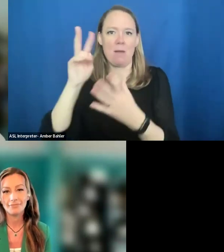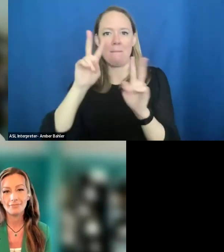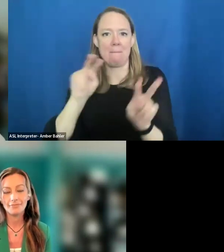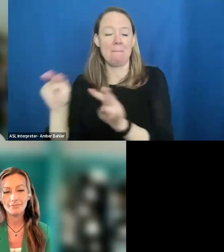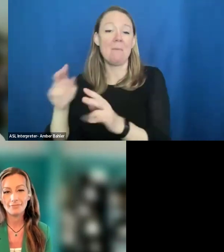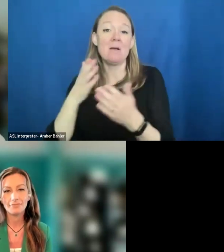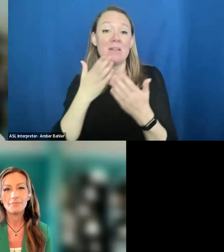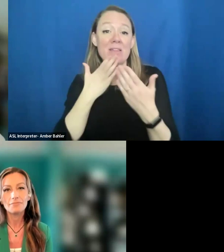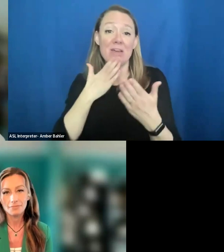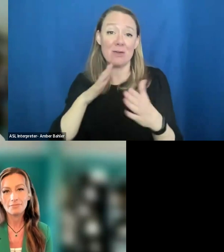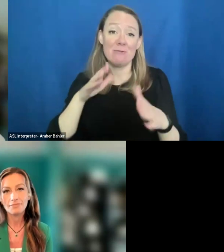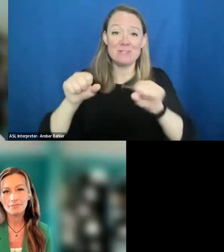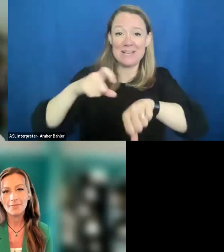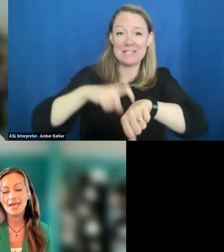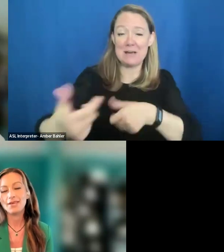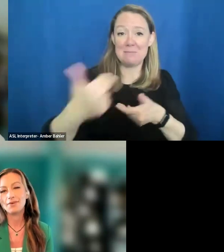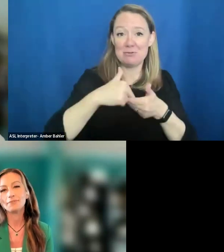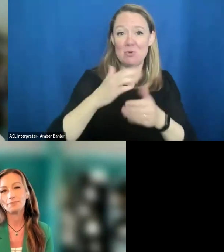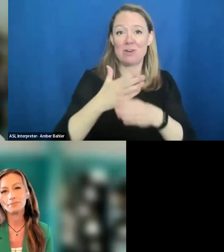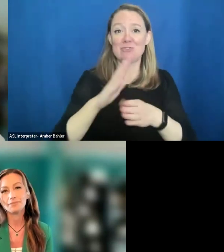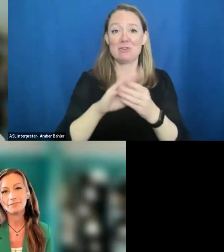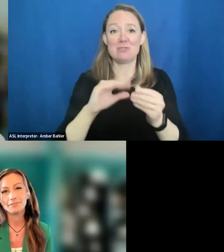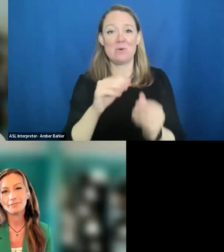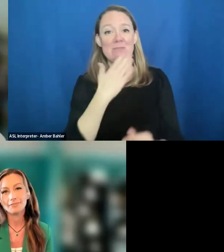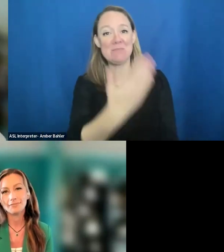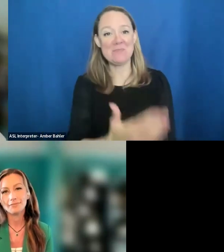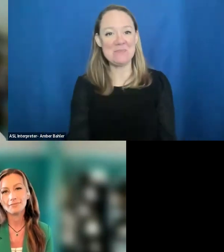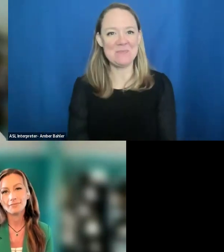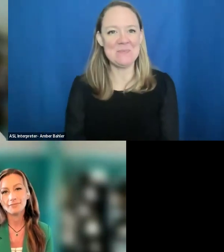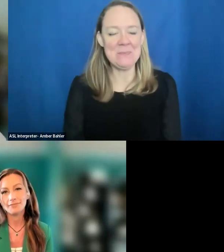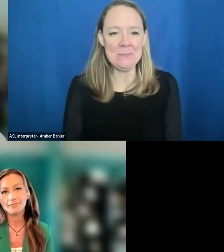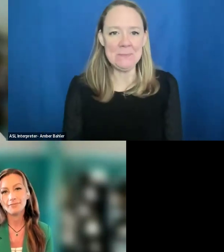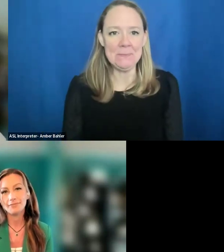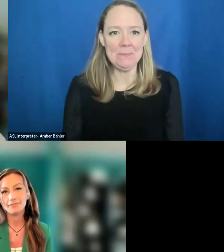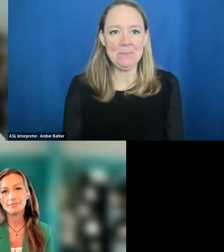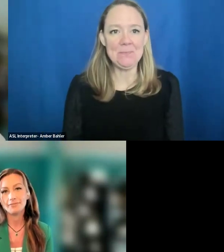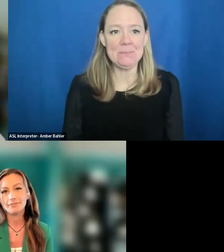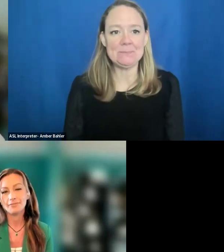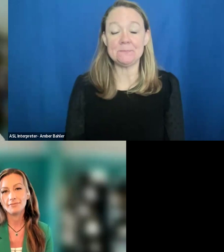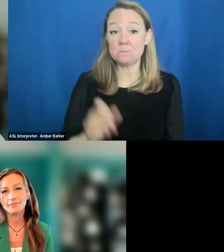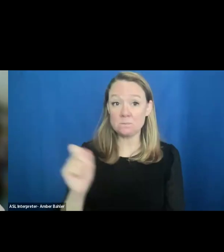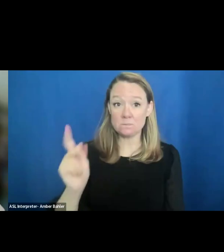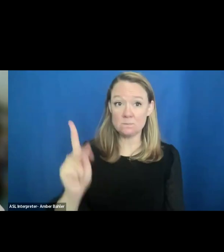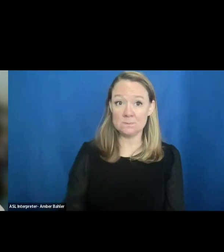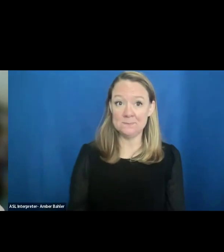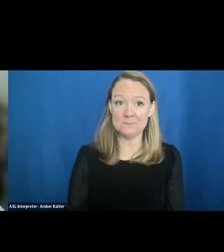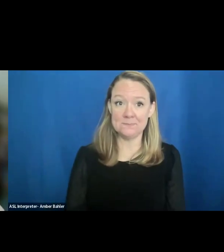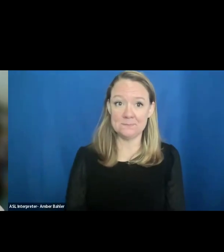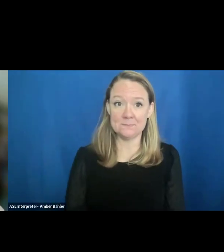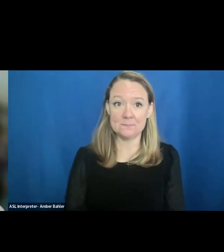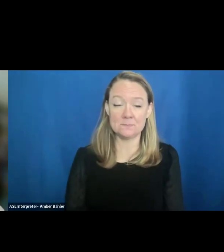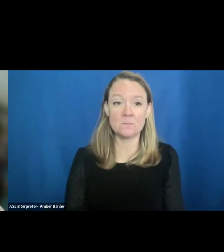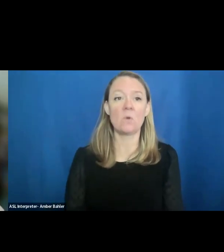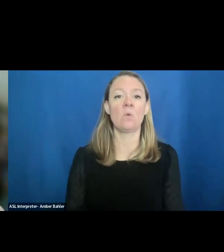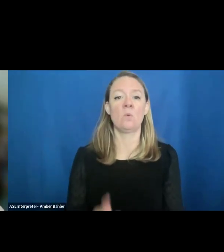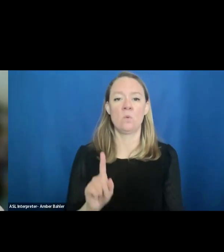time to be with us today and share your story. Thank you. Okay. Oh, everyone, I